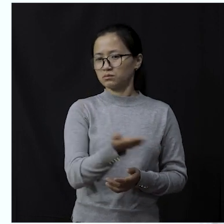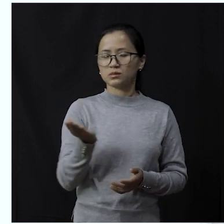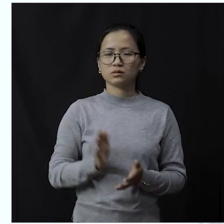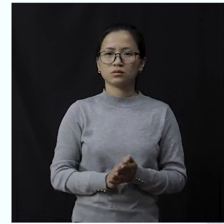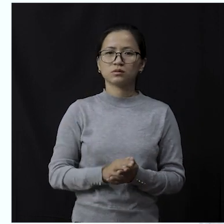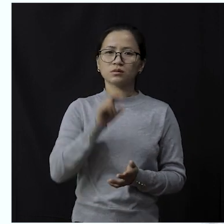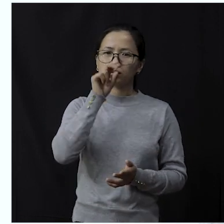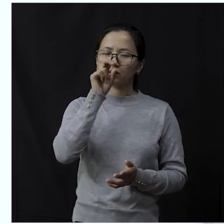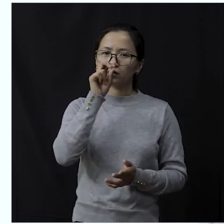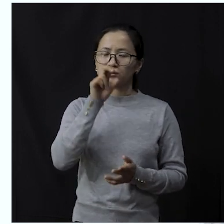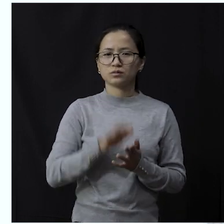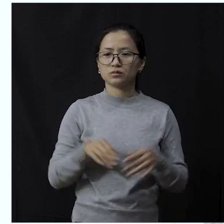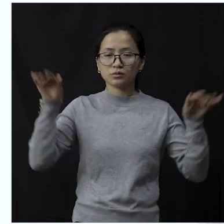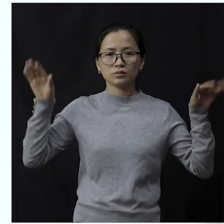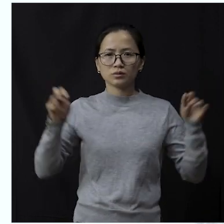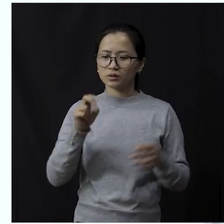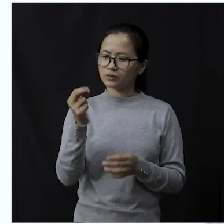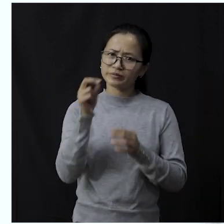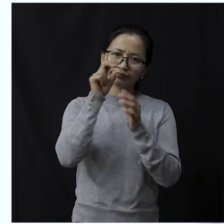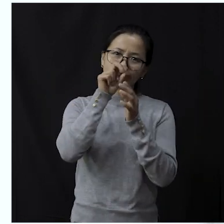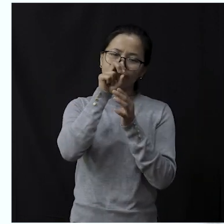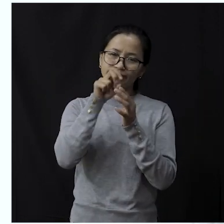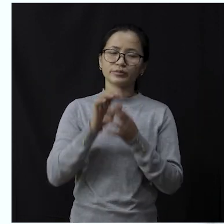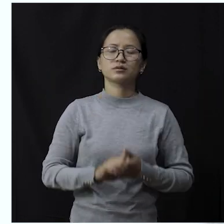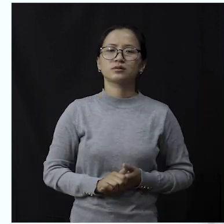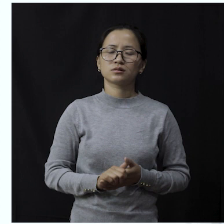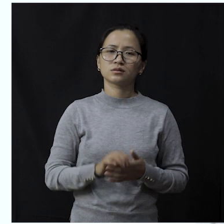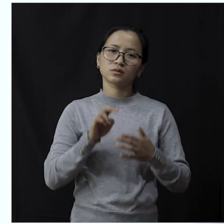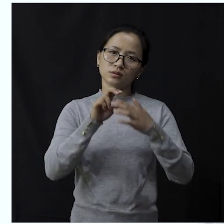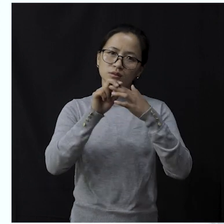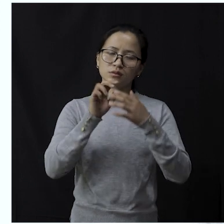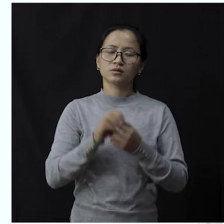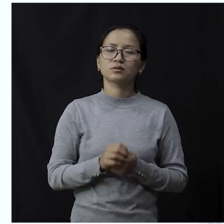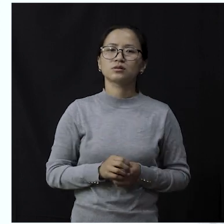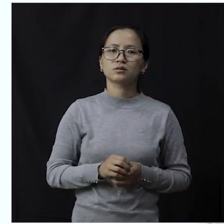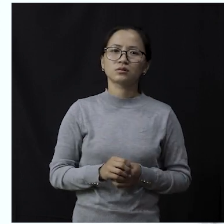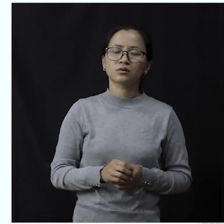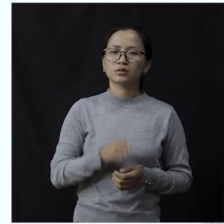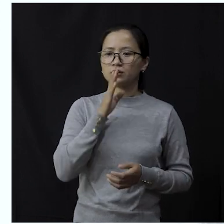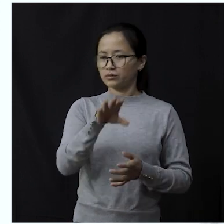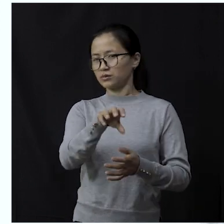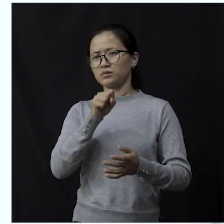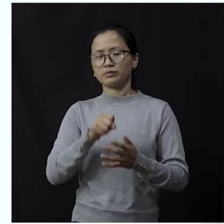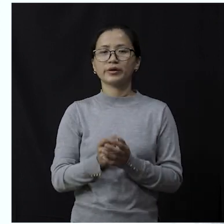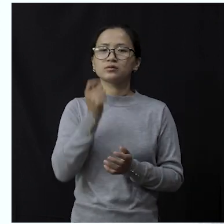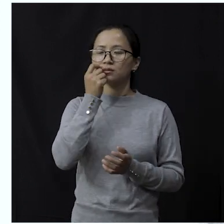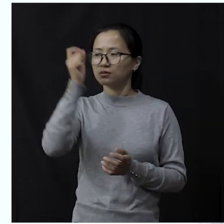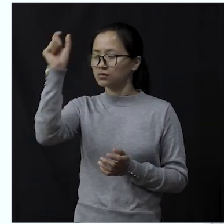2 hornbills did not start pecking harder with their beak, what do? They would be caught by the